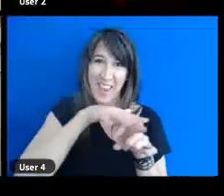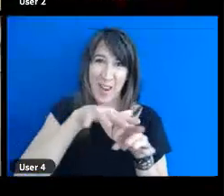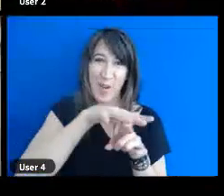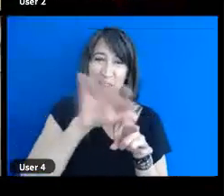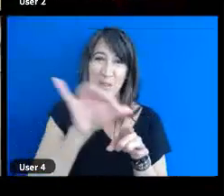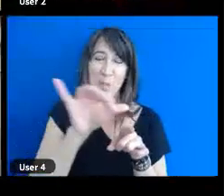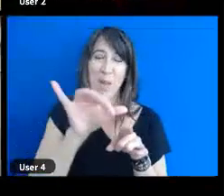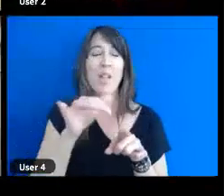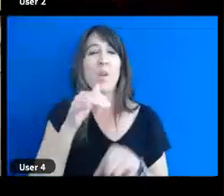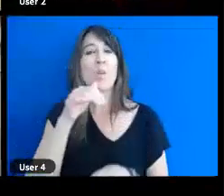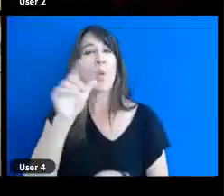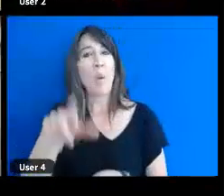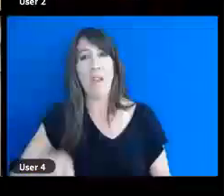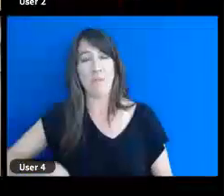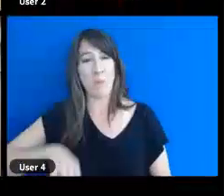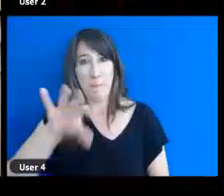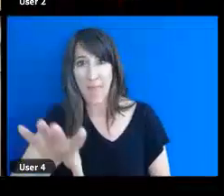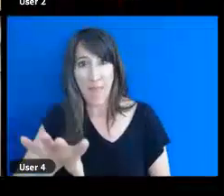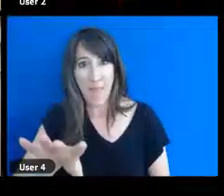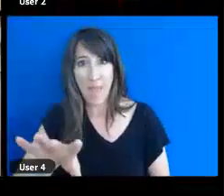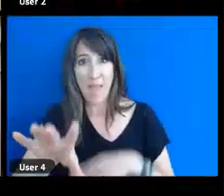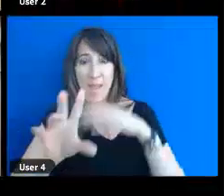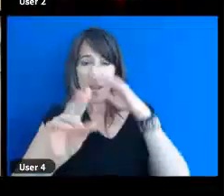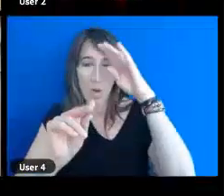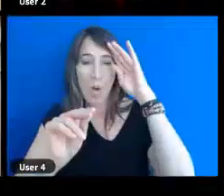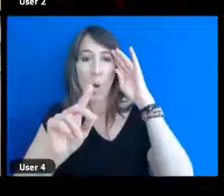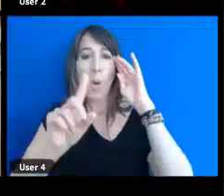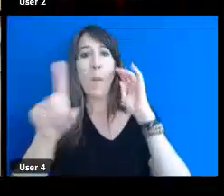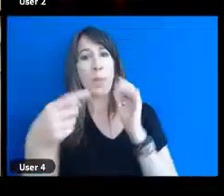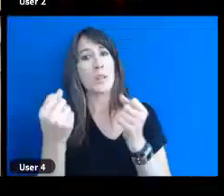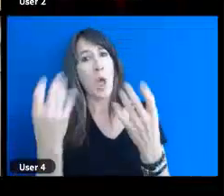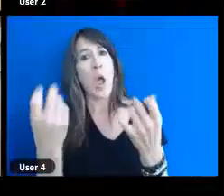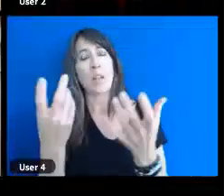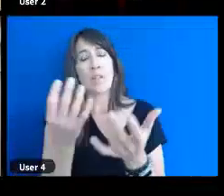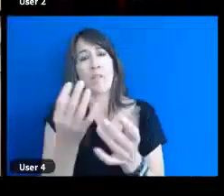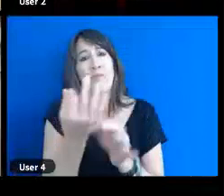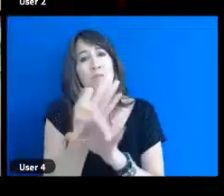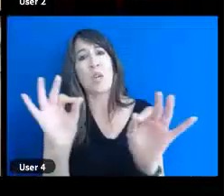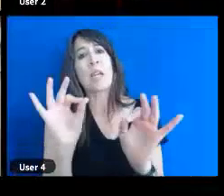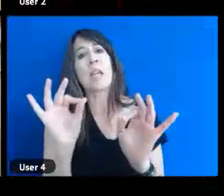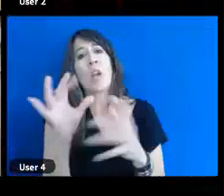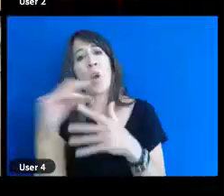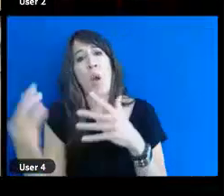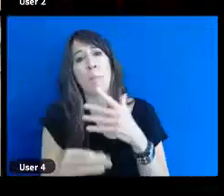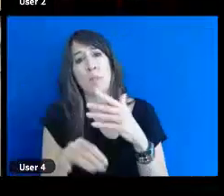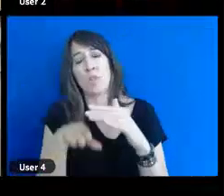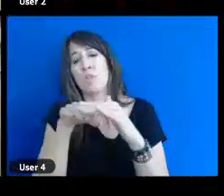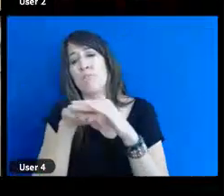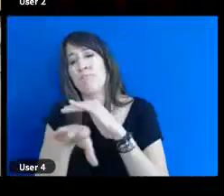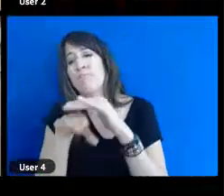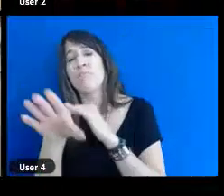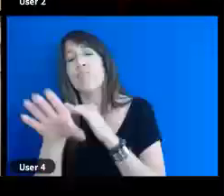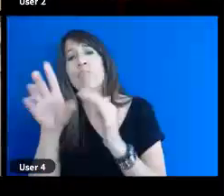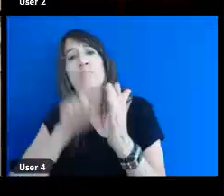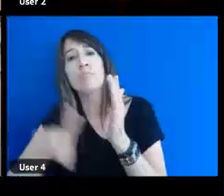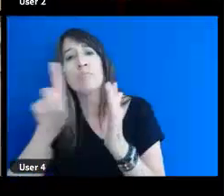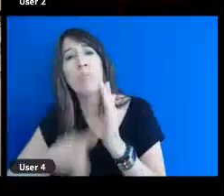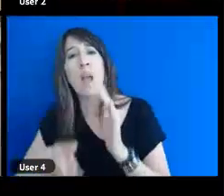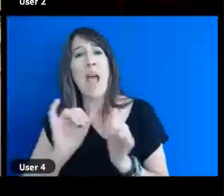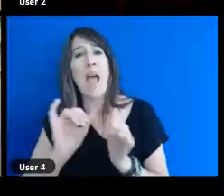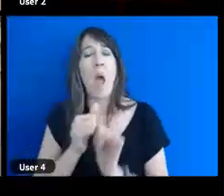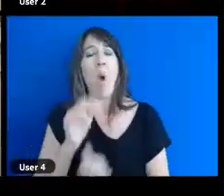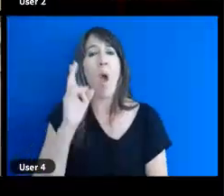online learning opportunities. Kristin specializes in that area as well. It doesn't have to cost your organization a small fortune